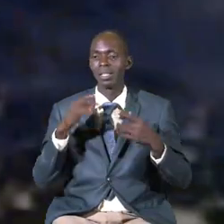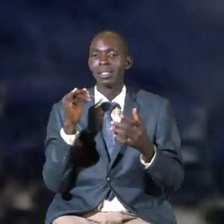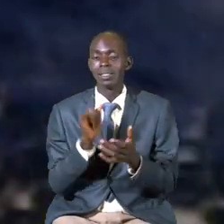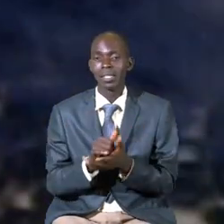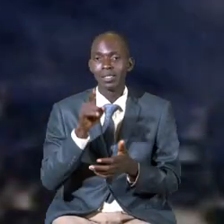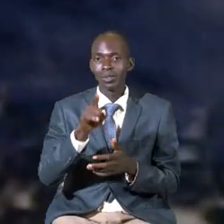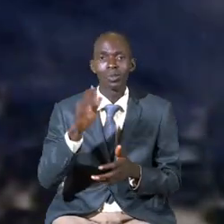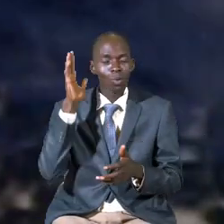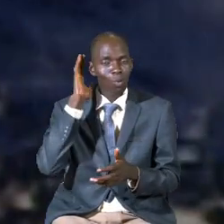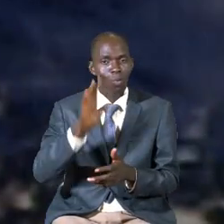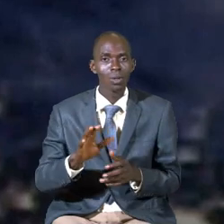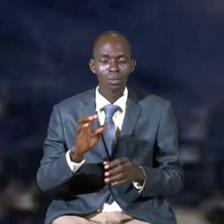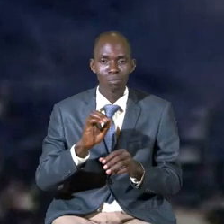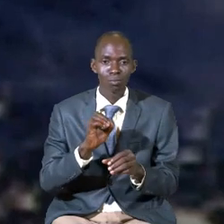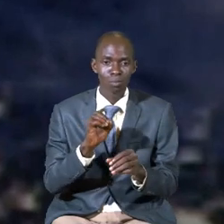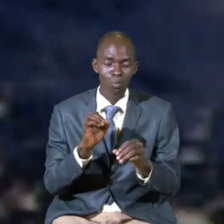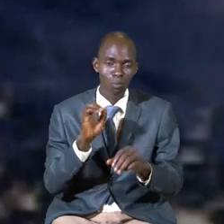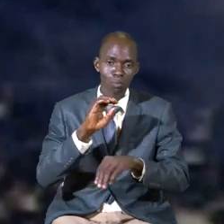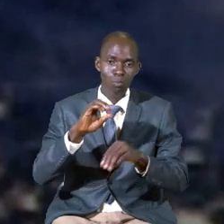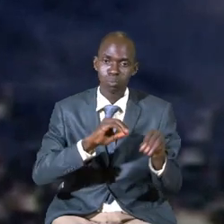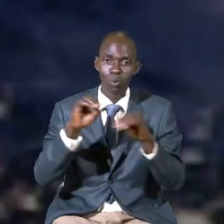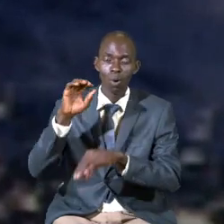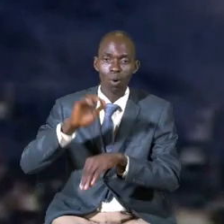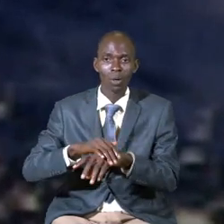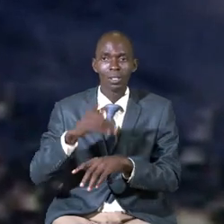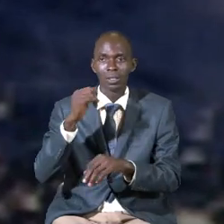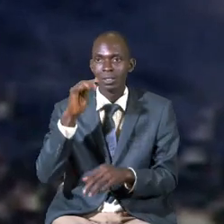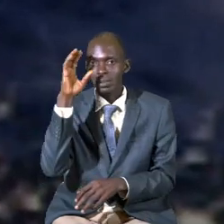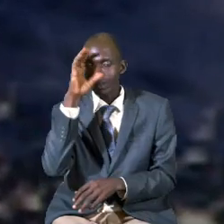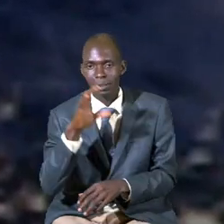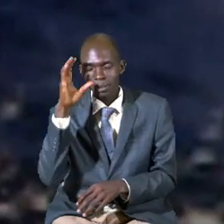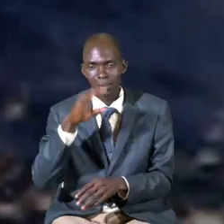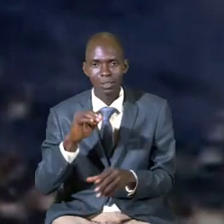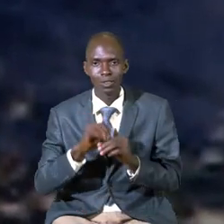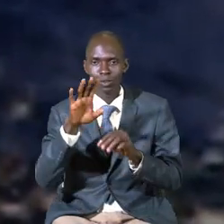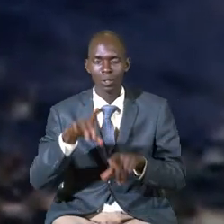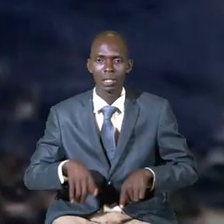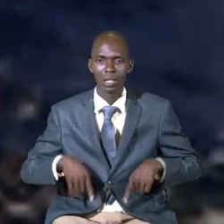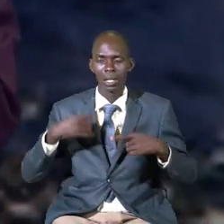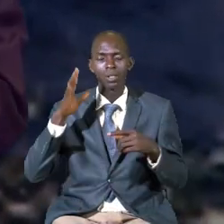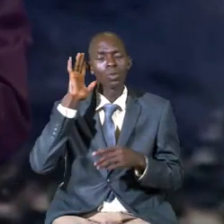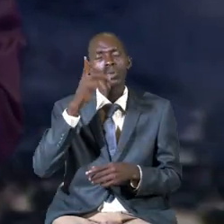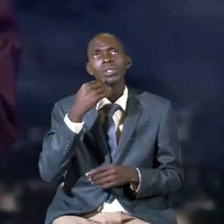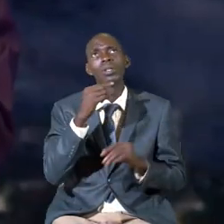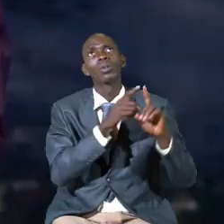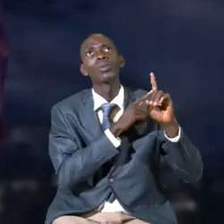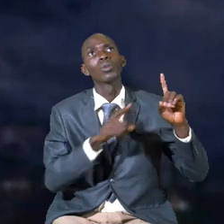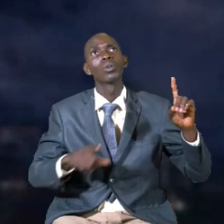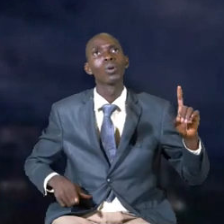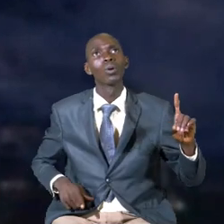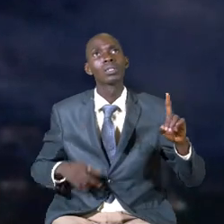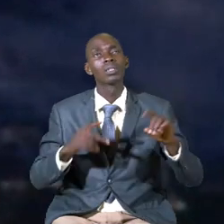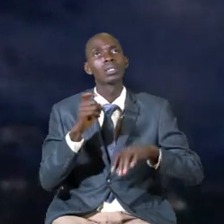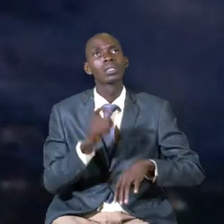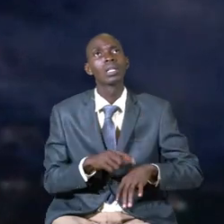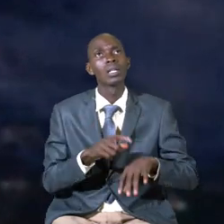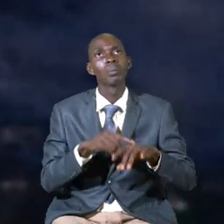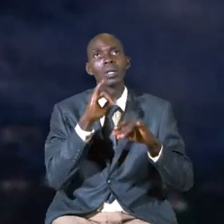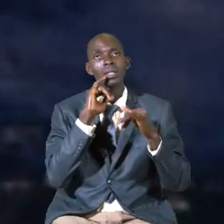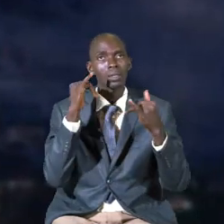light inward and you say lord the moment has come i